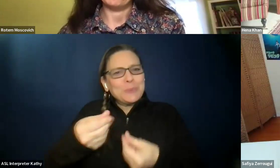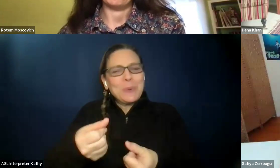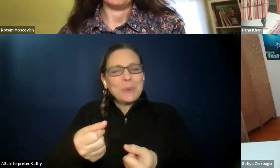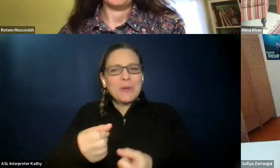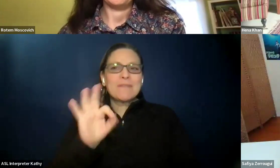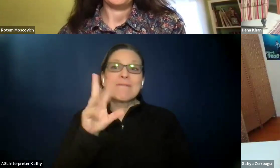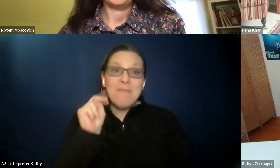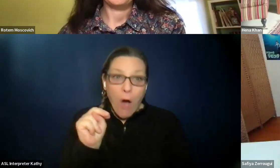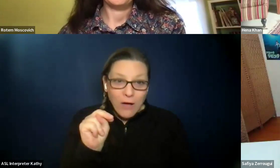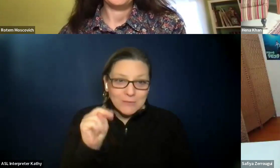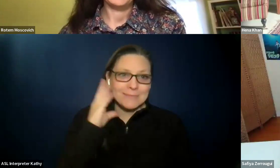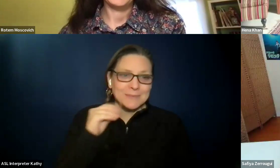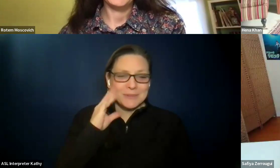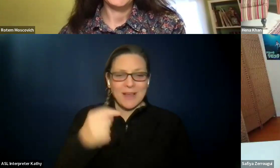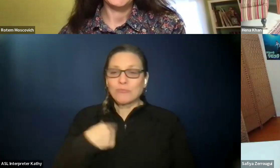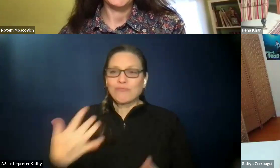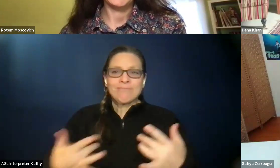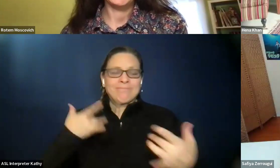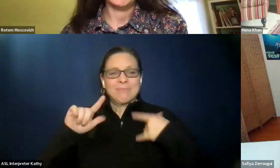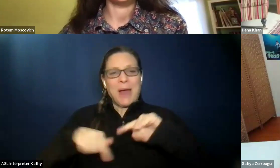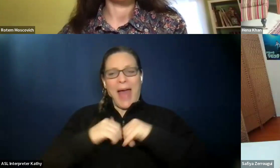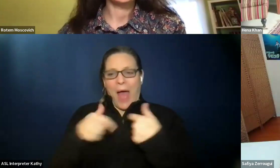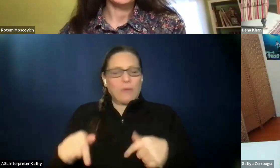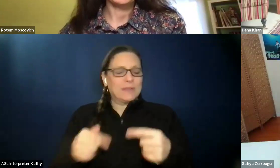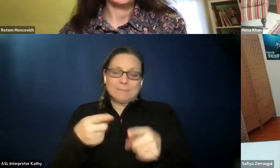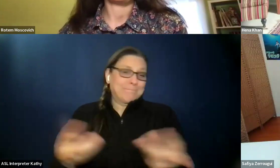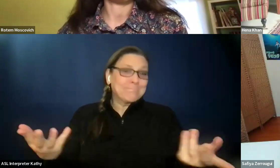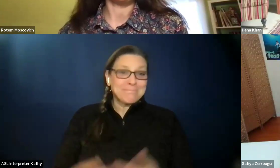really fun experience. And I'm just so excited about the way it all turned out.